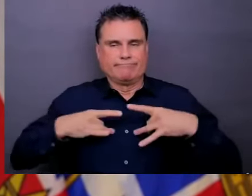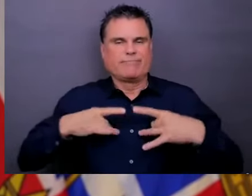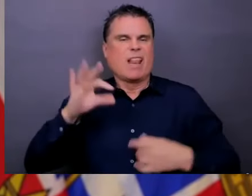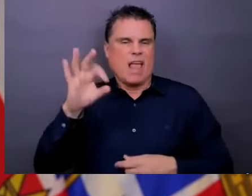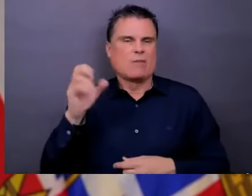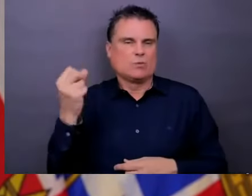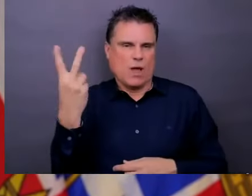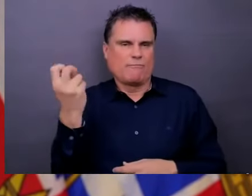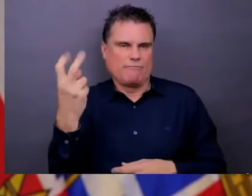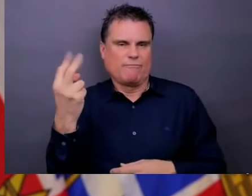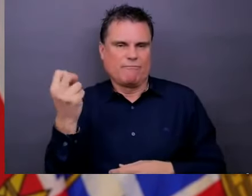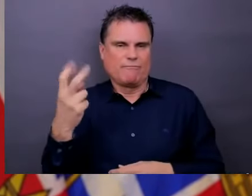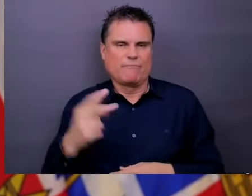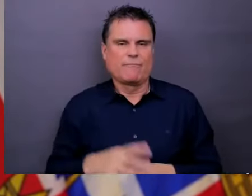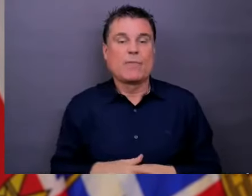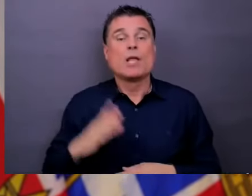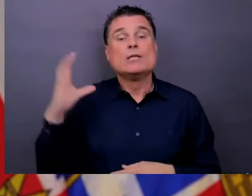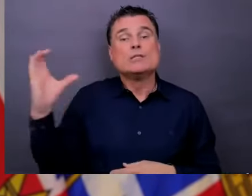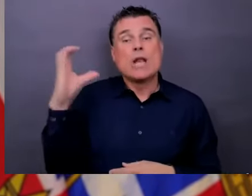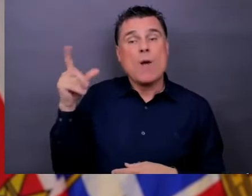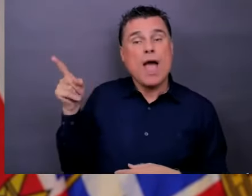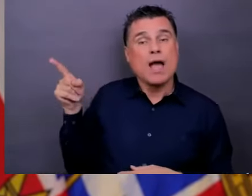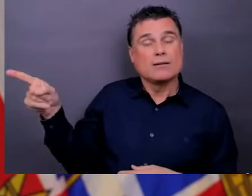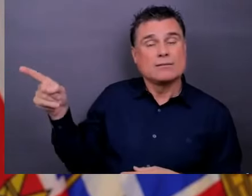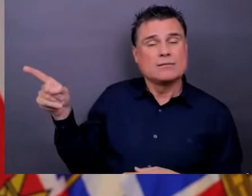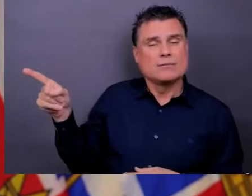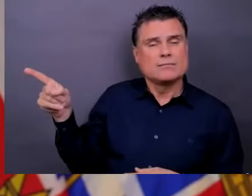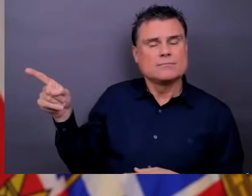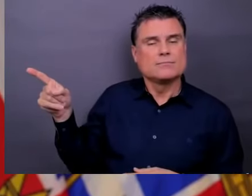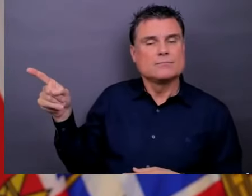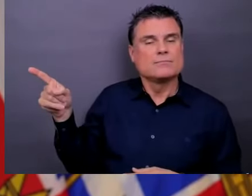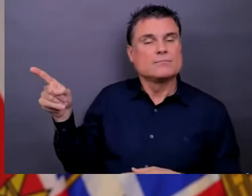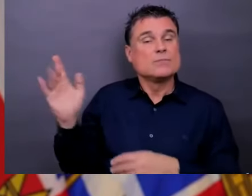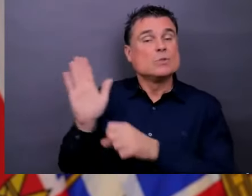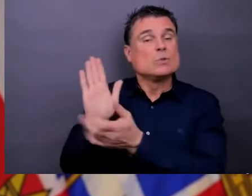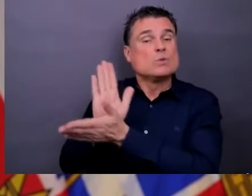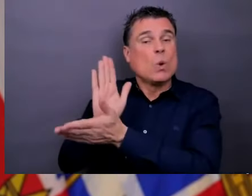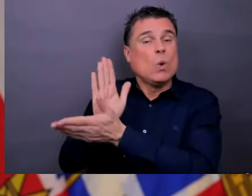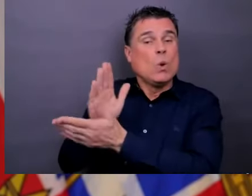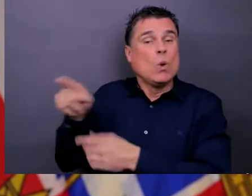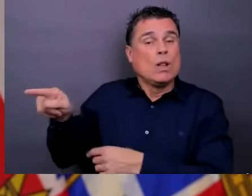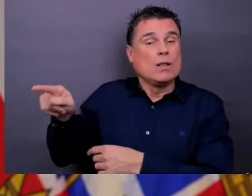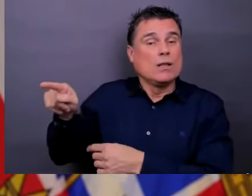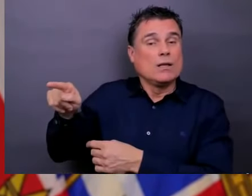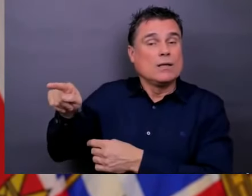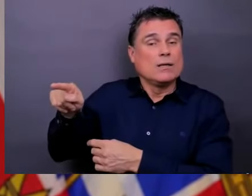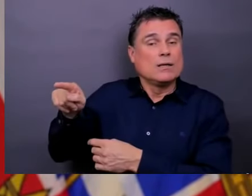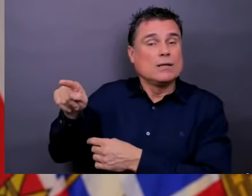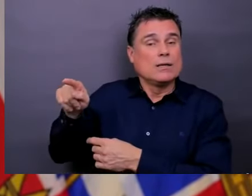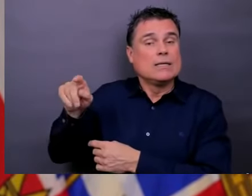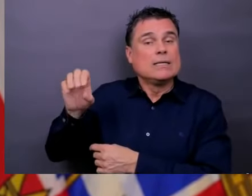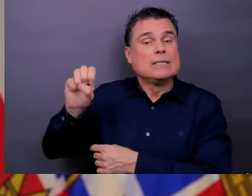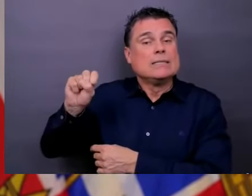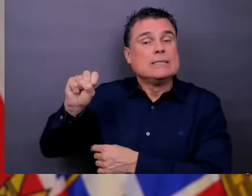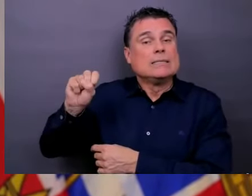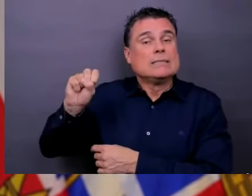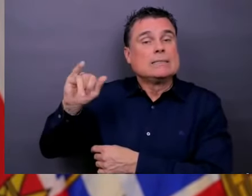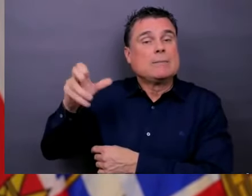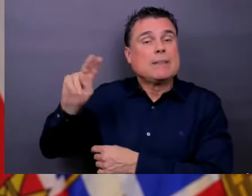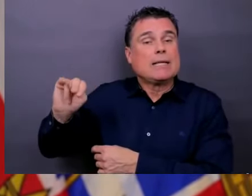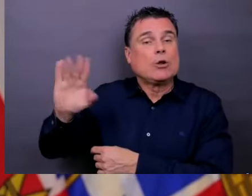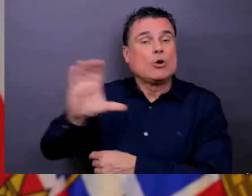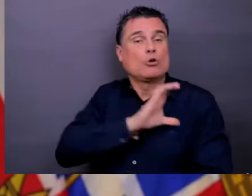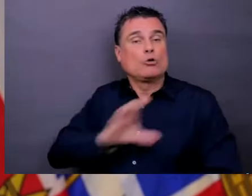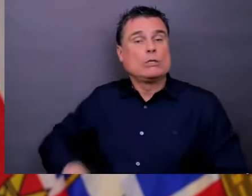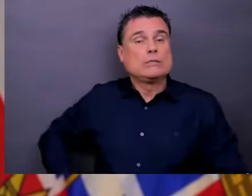Chilliwack, and we've had an outbreak as well at SFU Child Care Society.